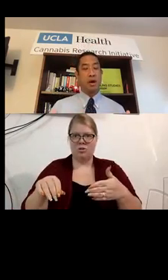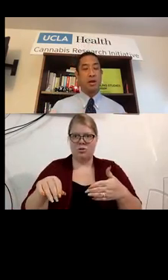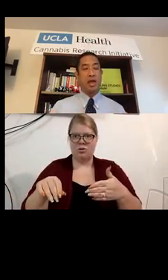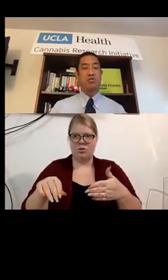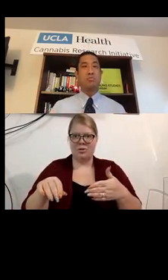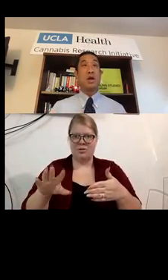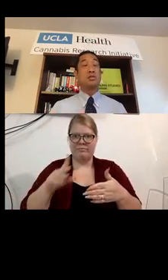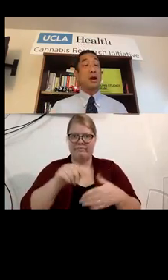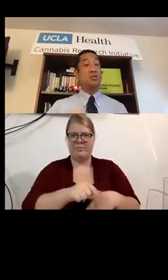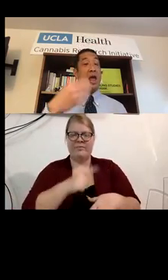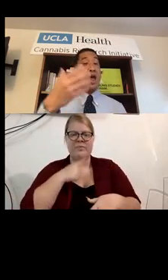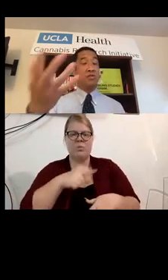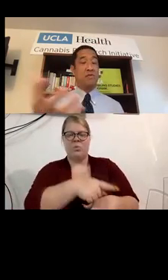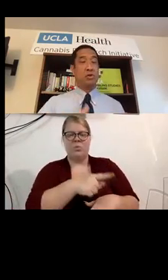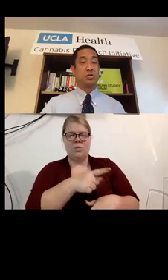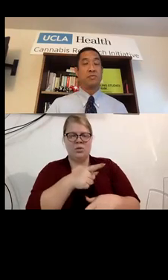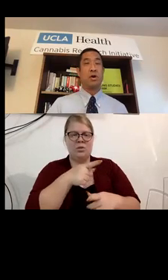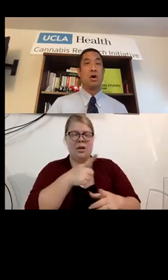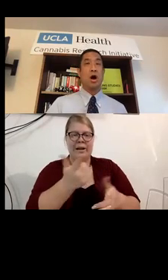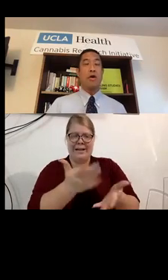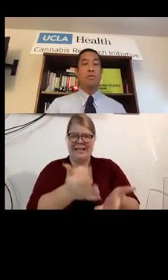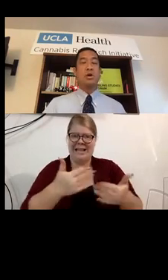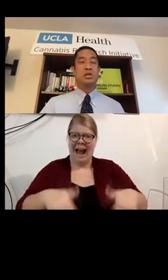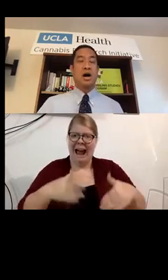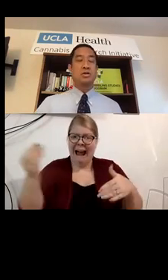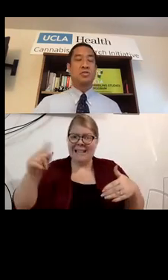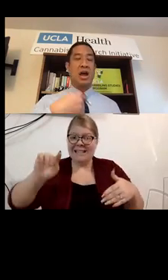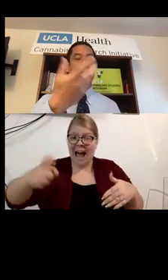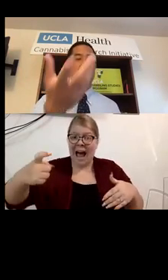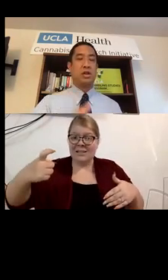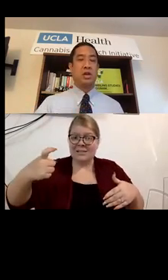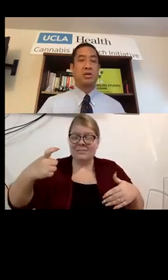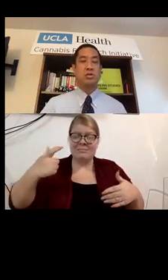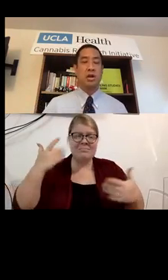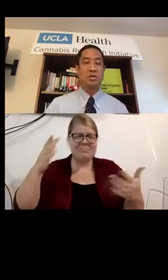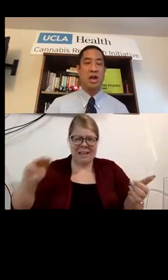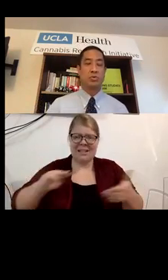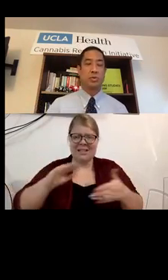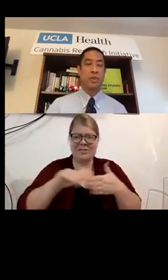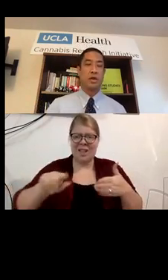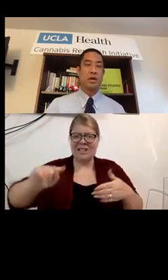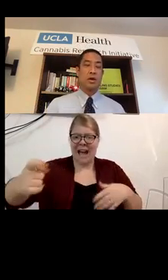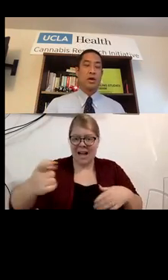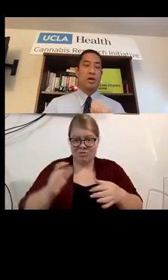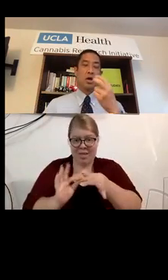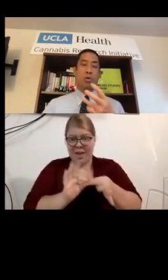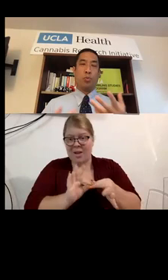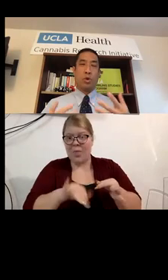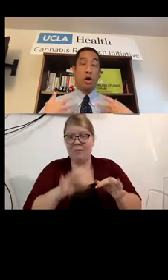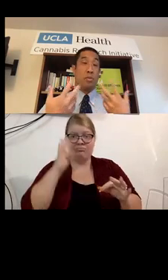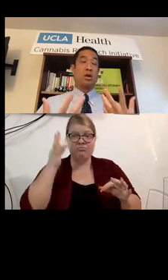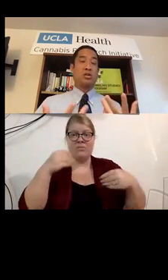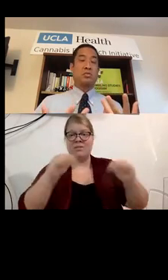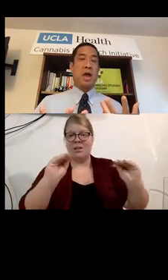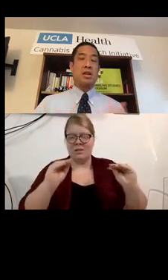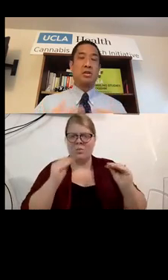amount of money and tremendous amount of tax revenue, several $100 million of tax revenue that get attached with. So we know